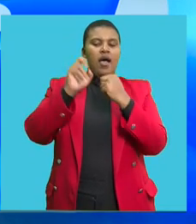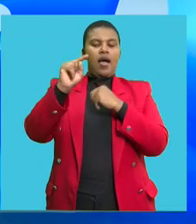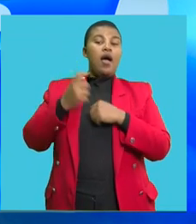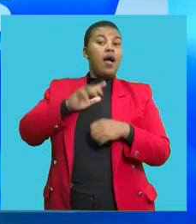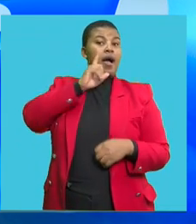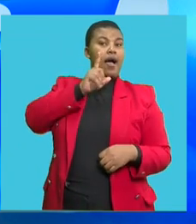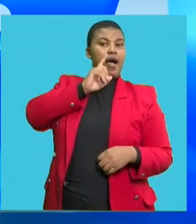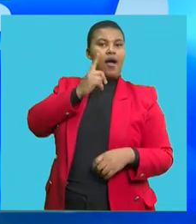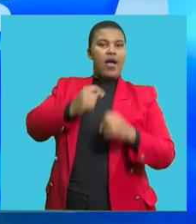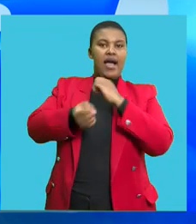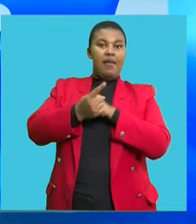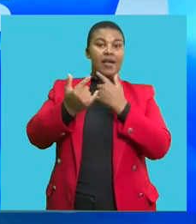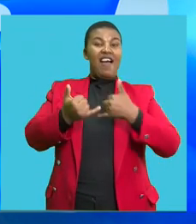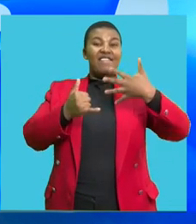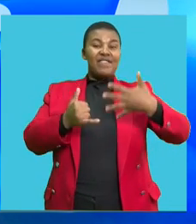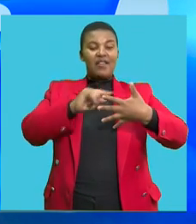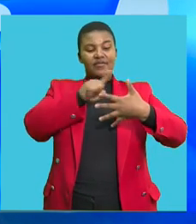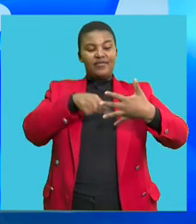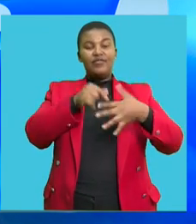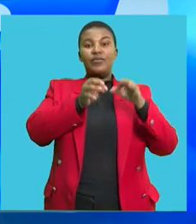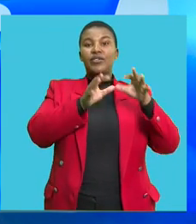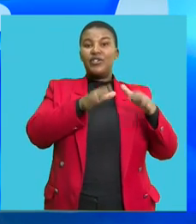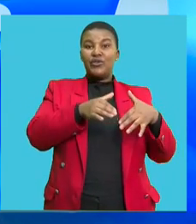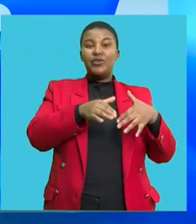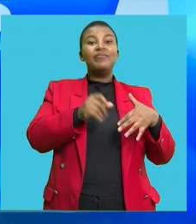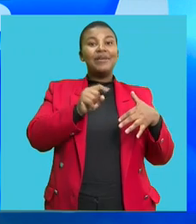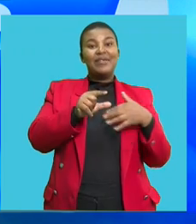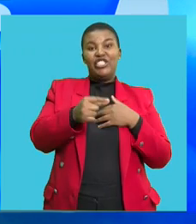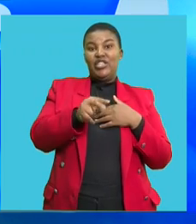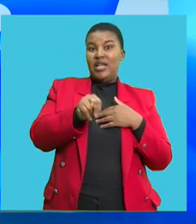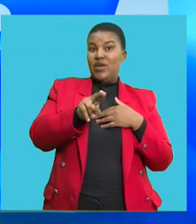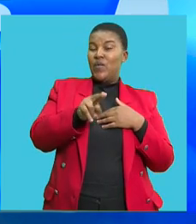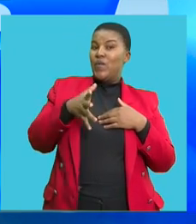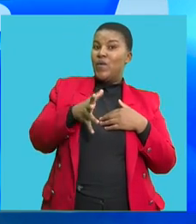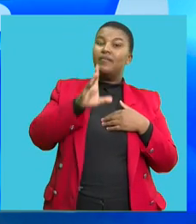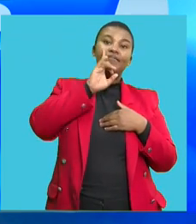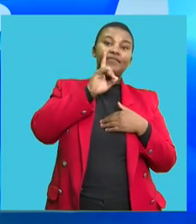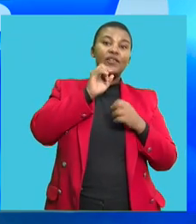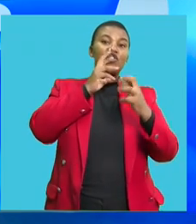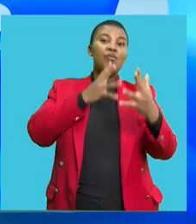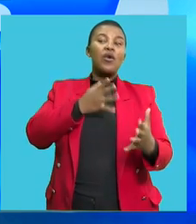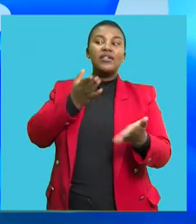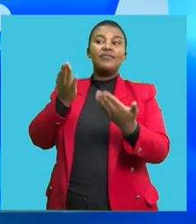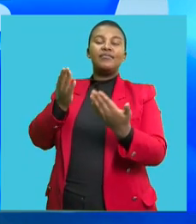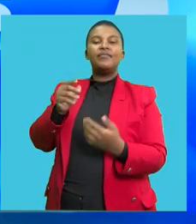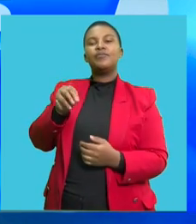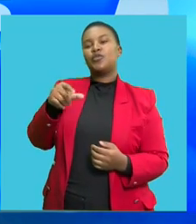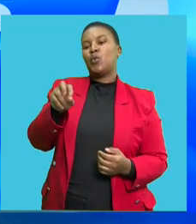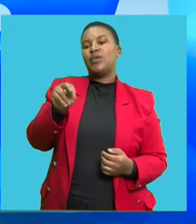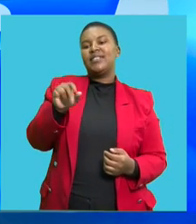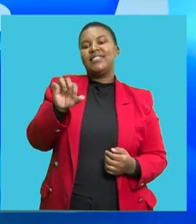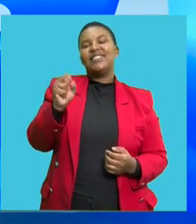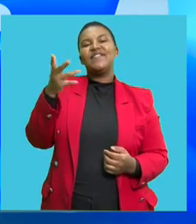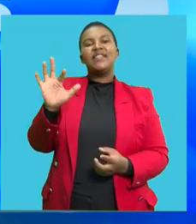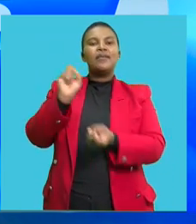to accommodate the five political parties in the GNU have been raised. Our news reporter Mqondisi Myeni spoke with